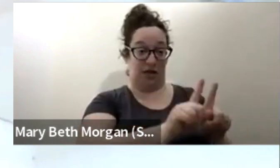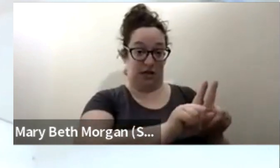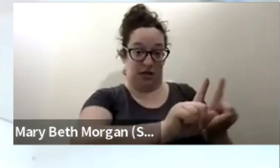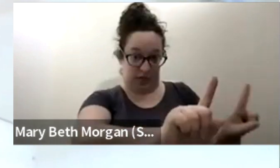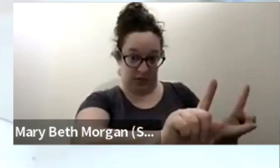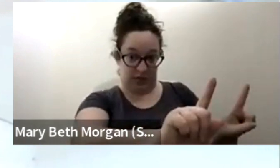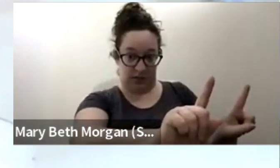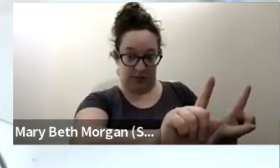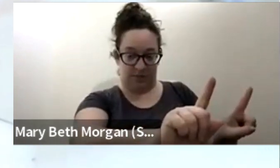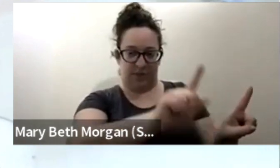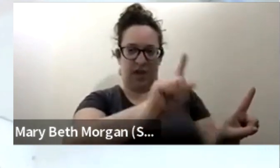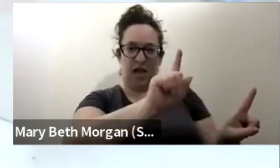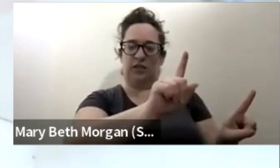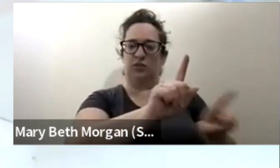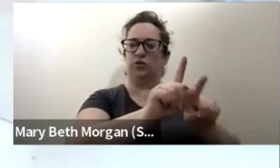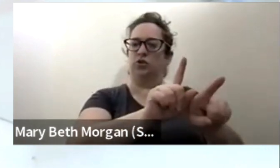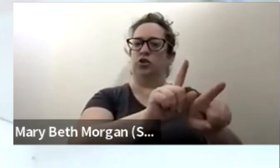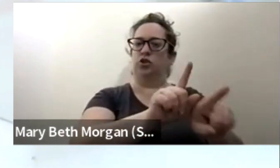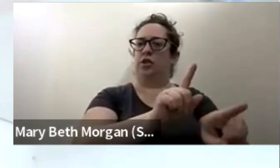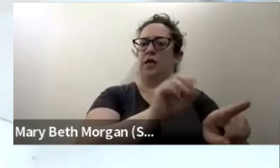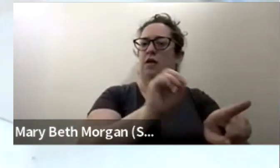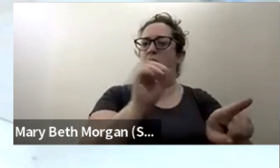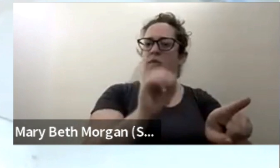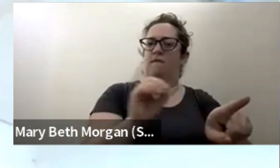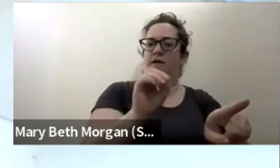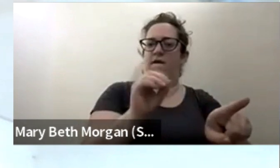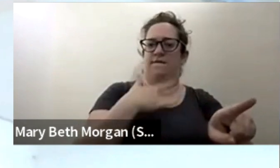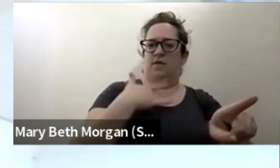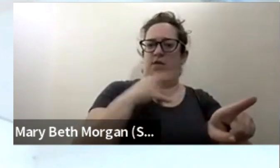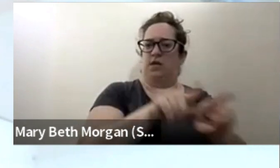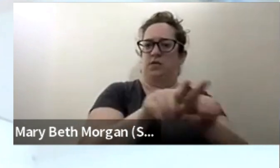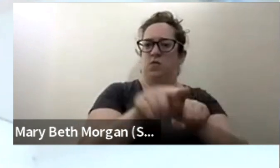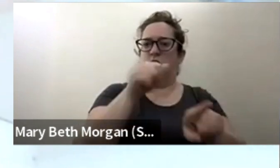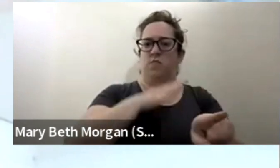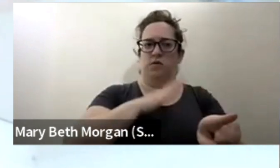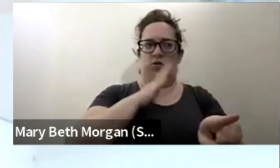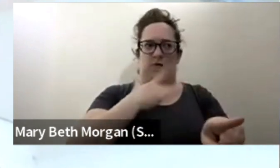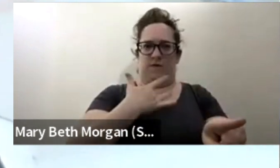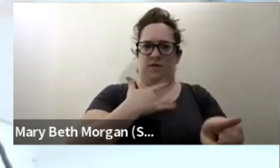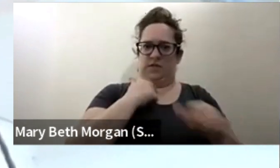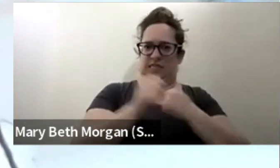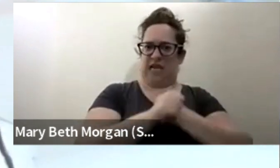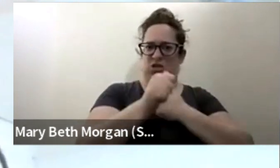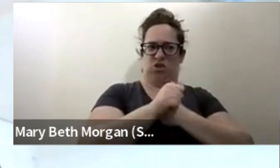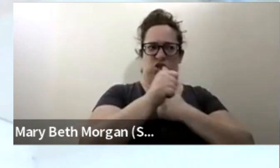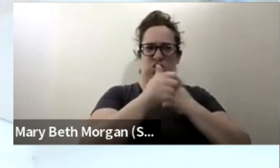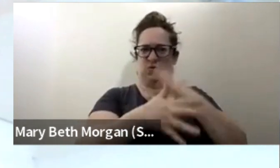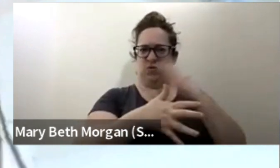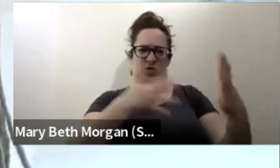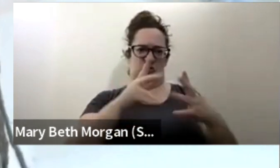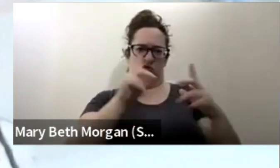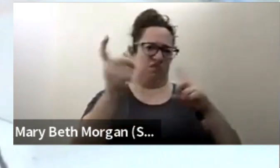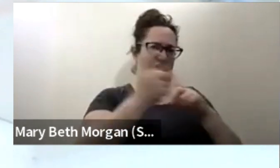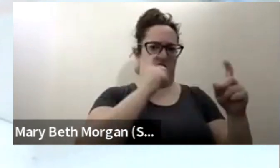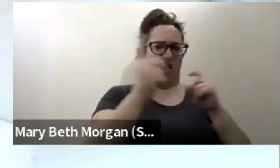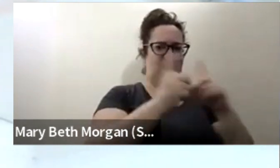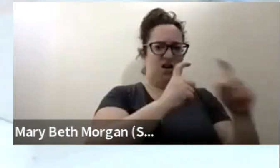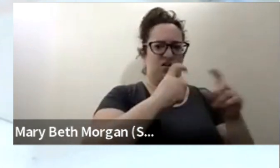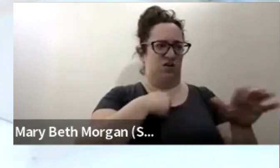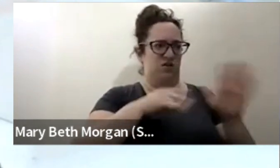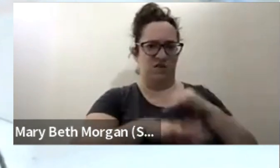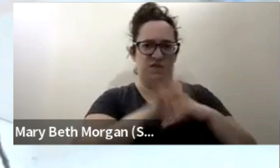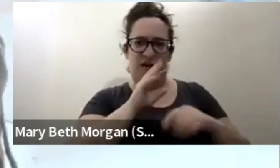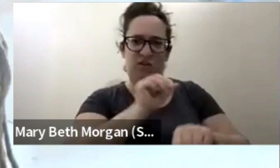And they get separated, and she, feeling as a woman who's in danger, kind of running around this